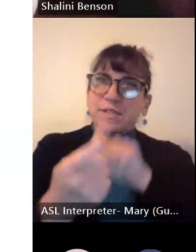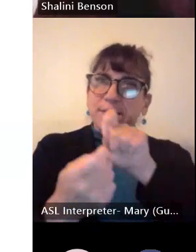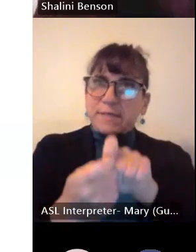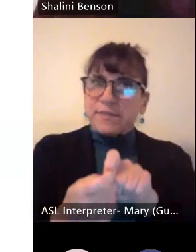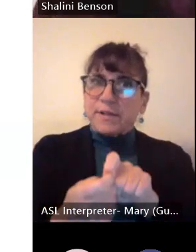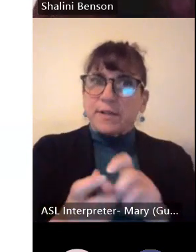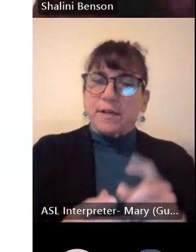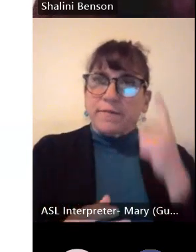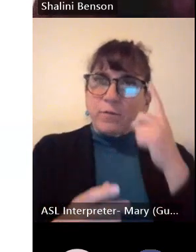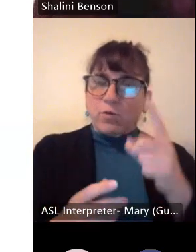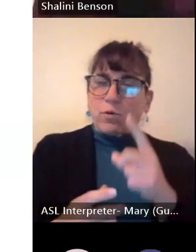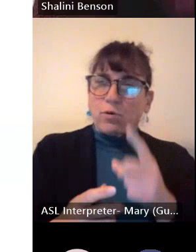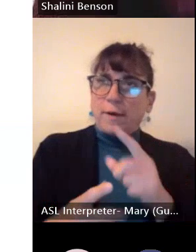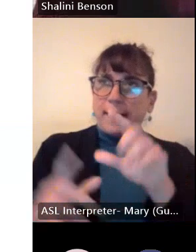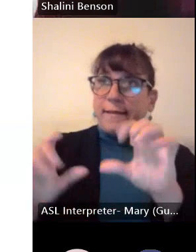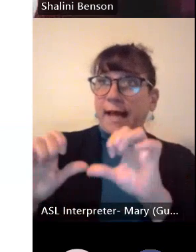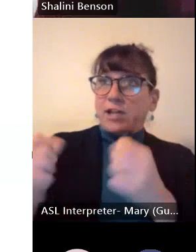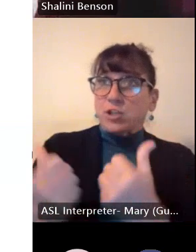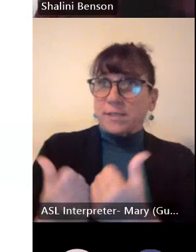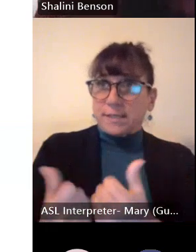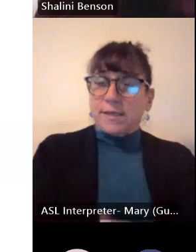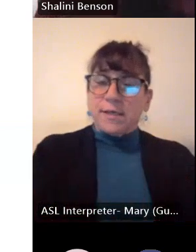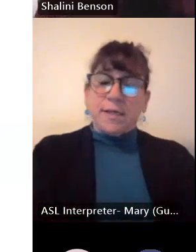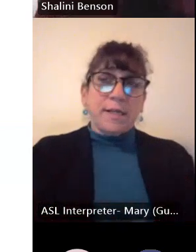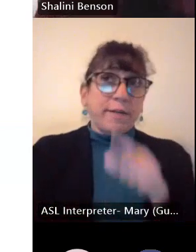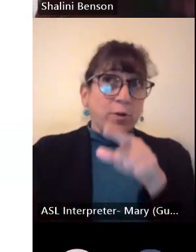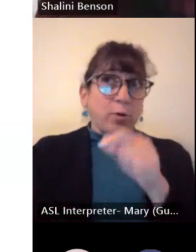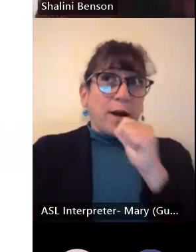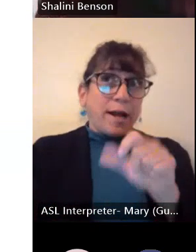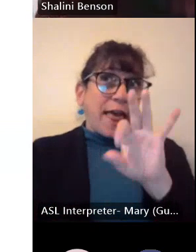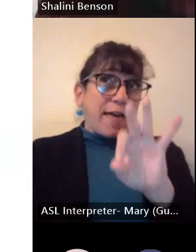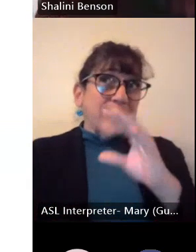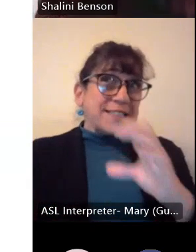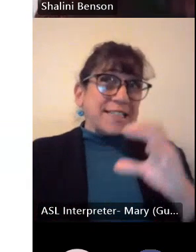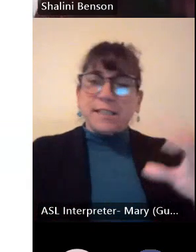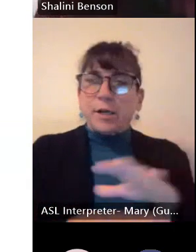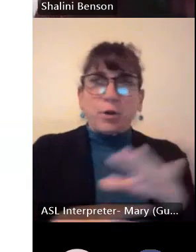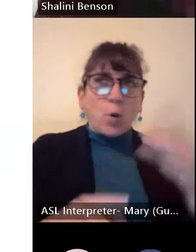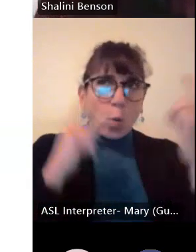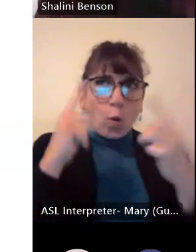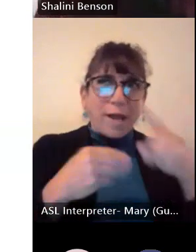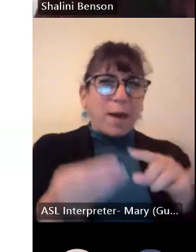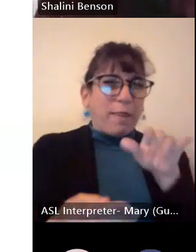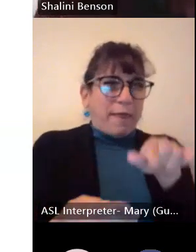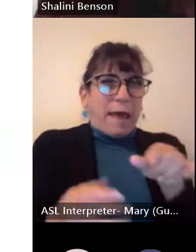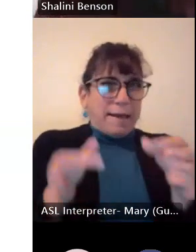FCC. So if you're not the FCC, you don't have to worry about that provision.